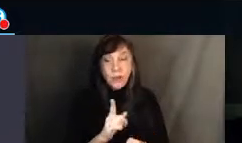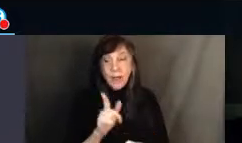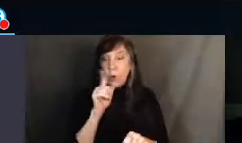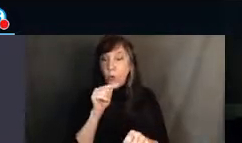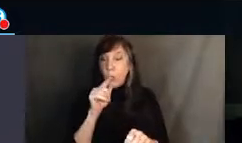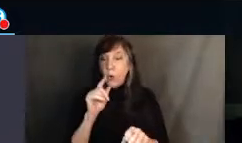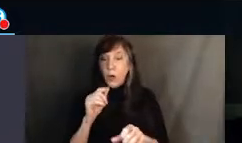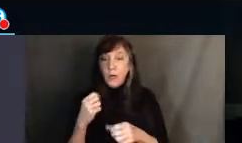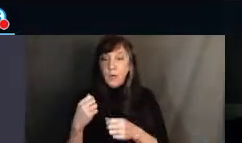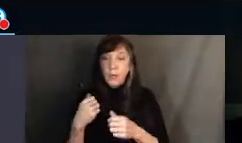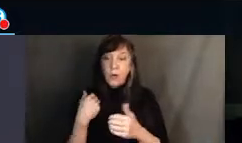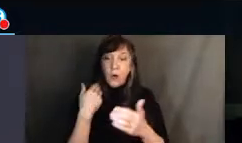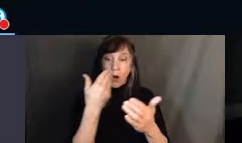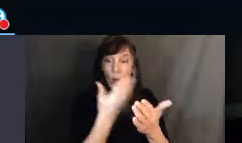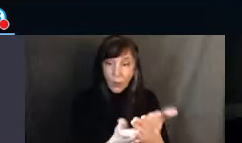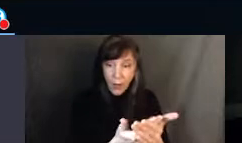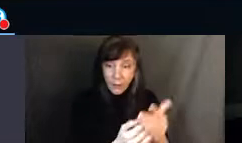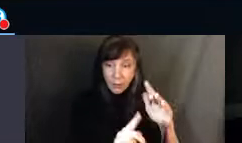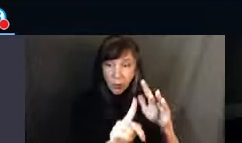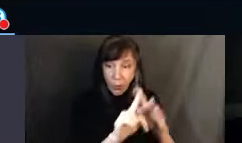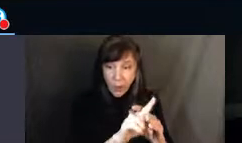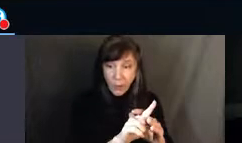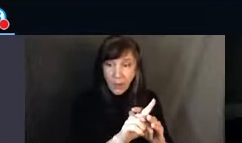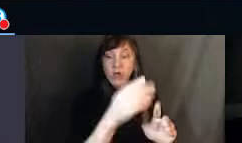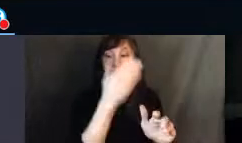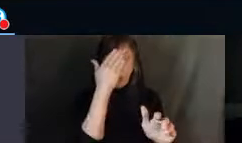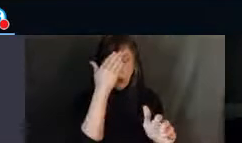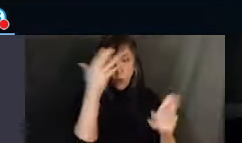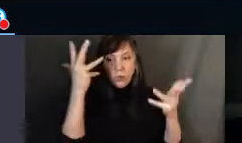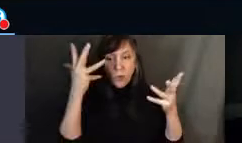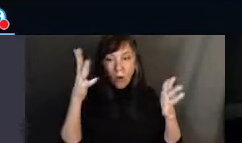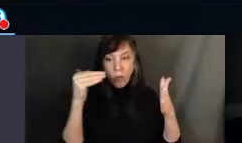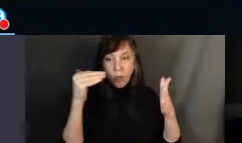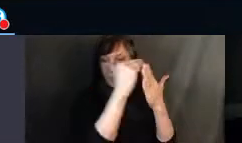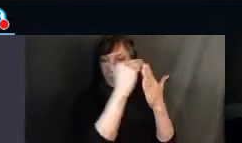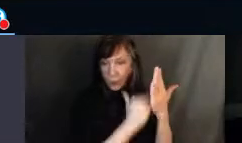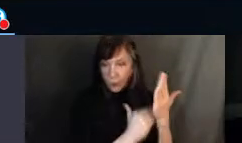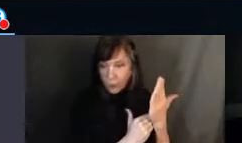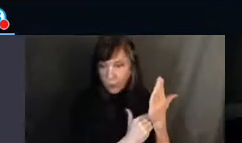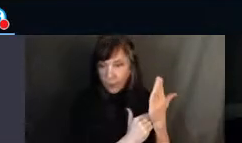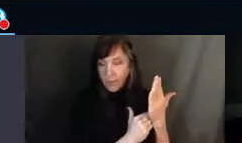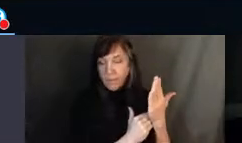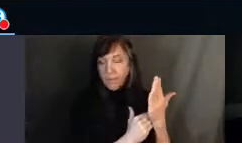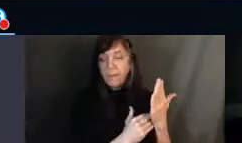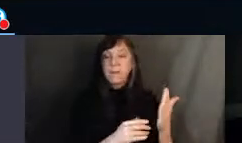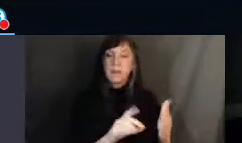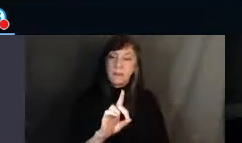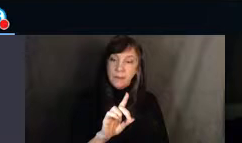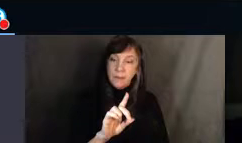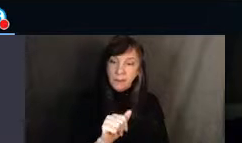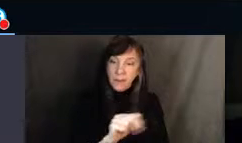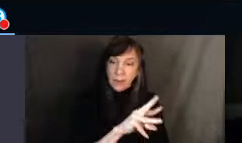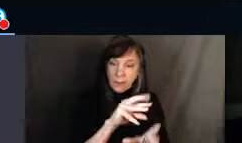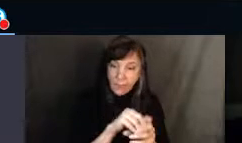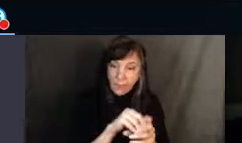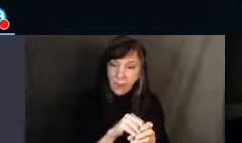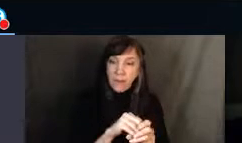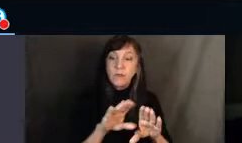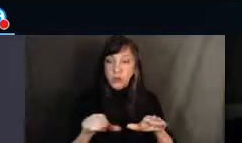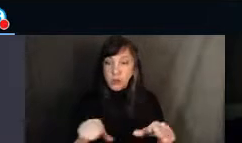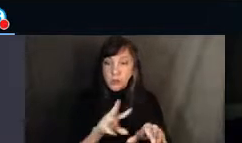on site, so that they understand that there are people with disabilities, minors, different types of disabilities involved. Again,